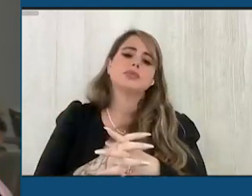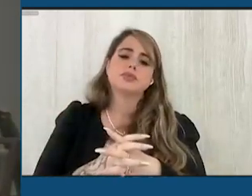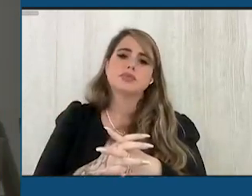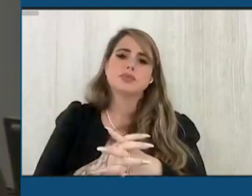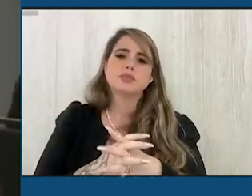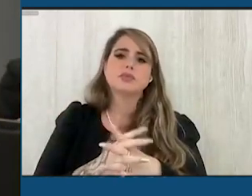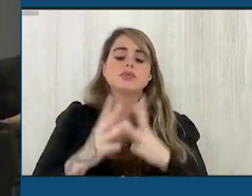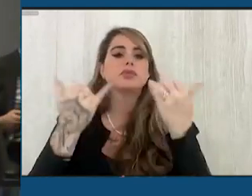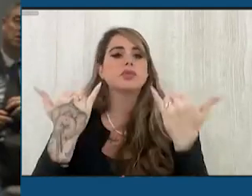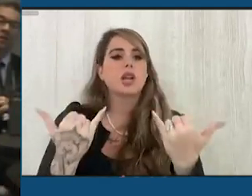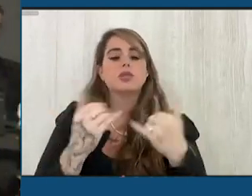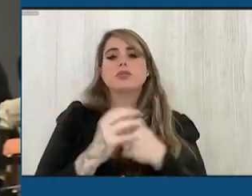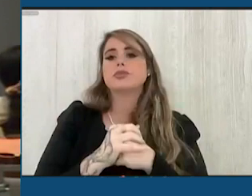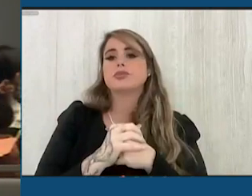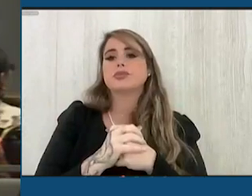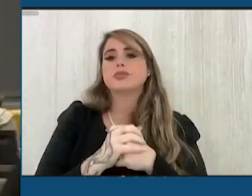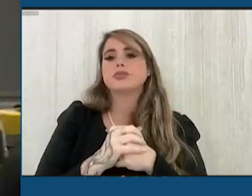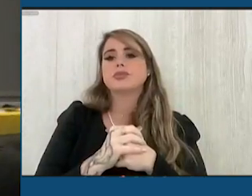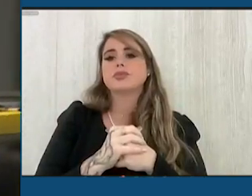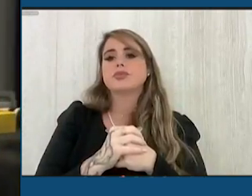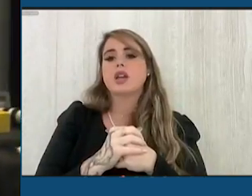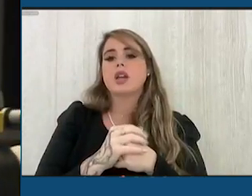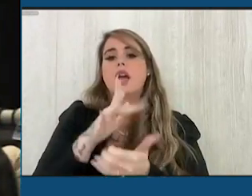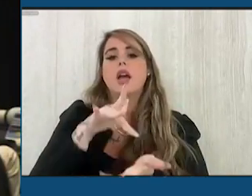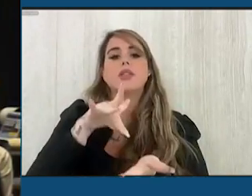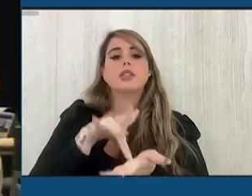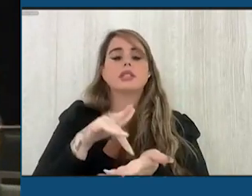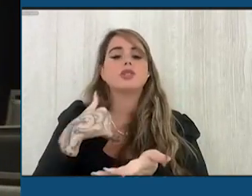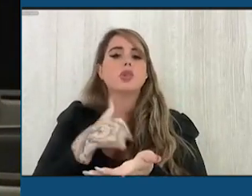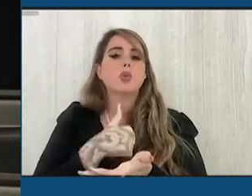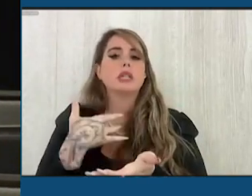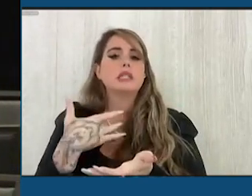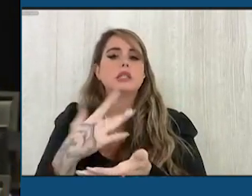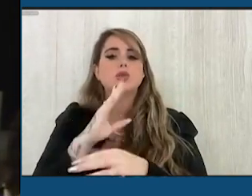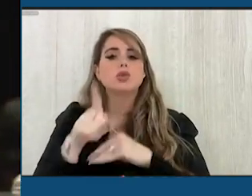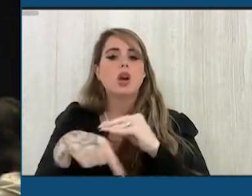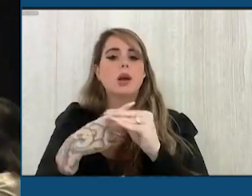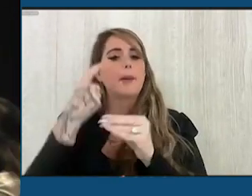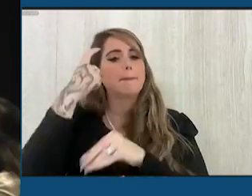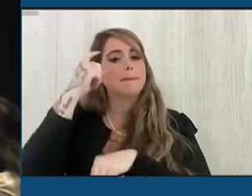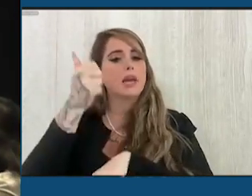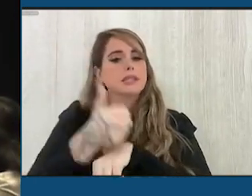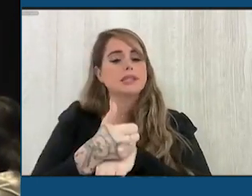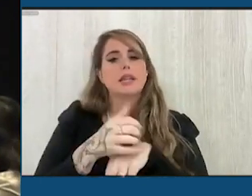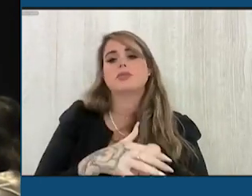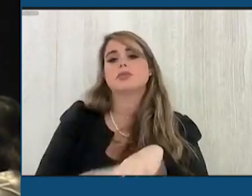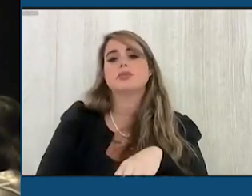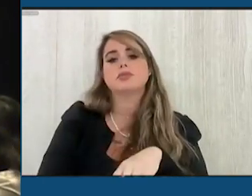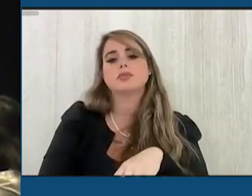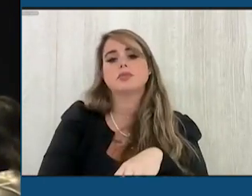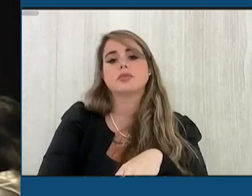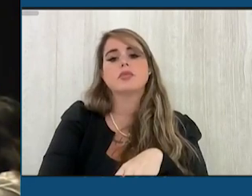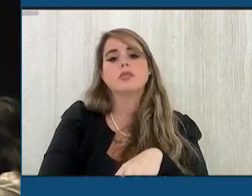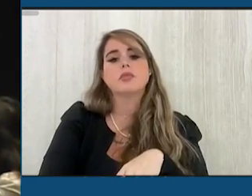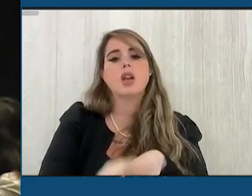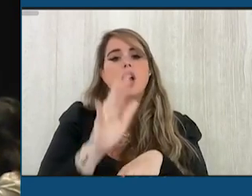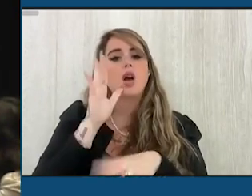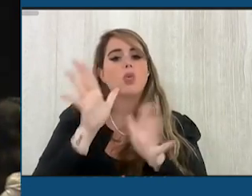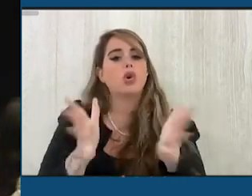Now, at the center, we talk about mindsets. And I'm going to urge all of you to think